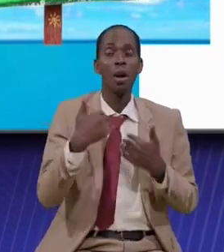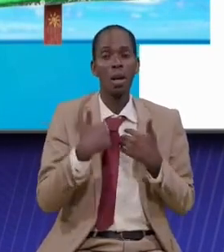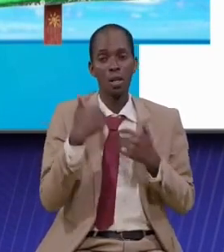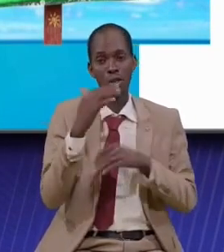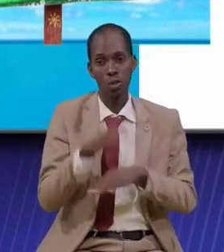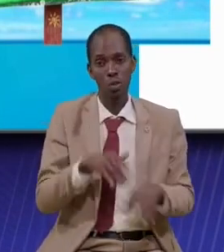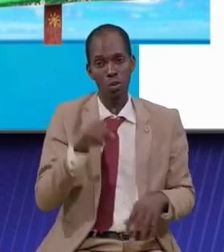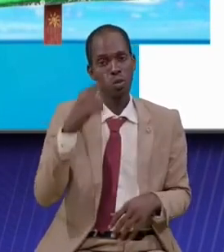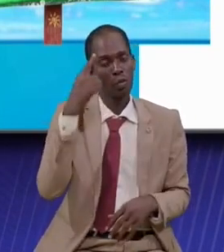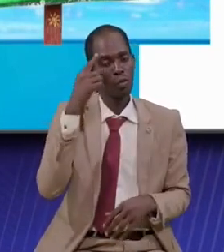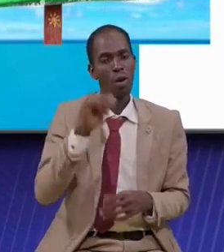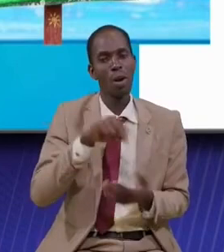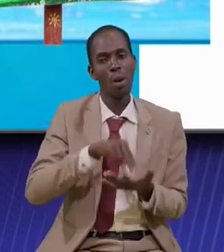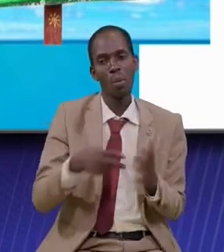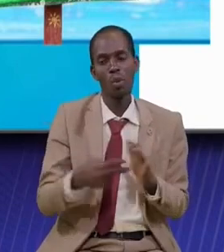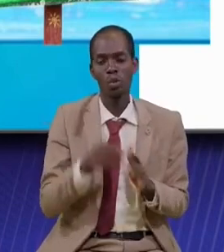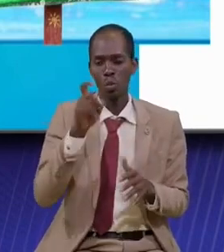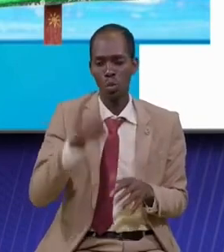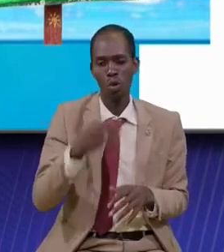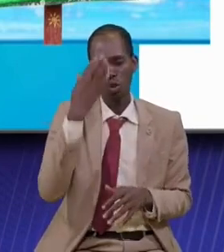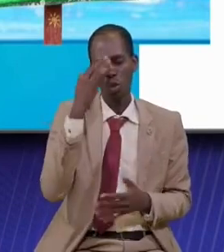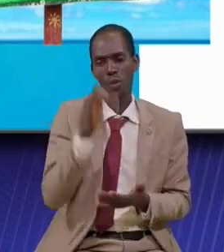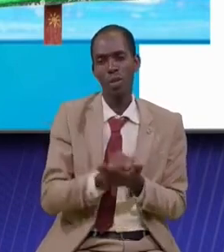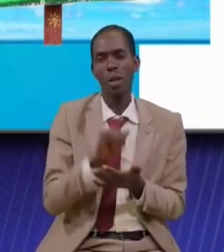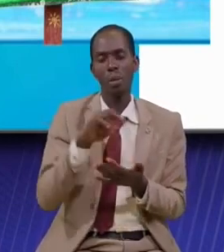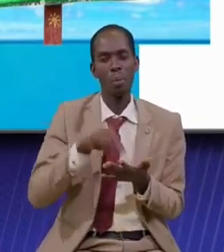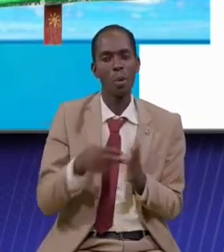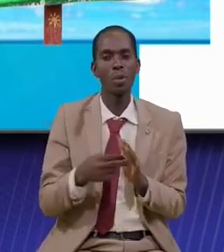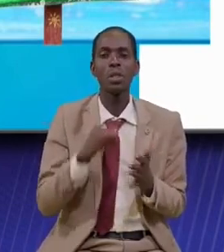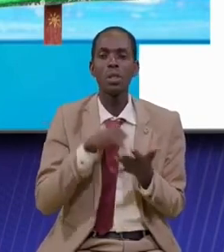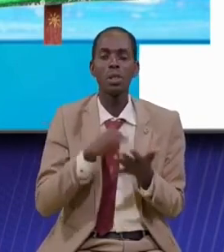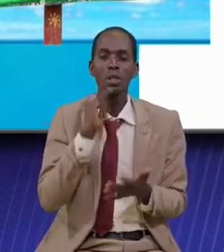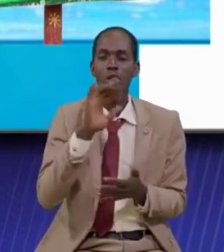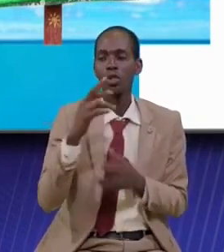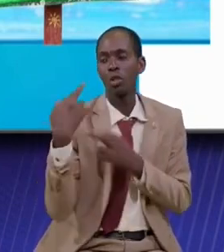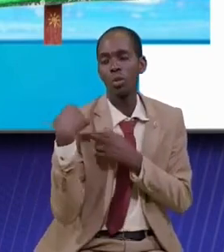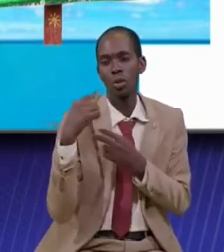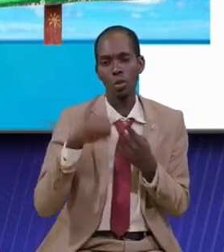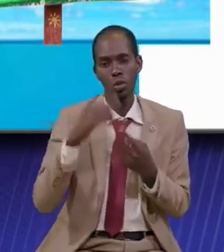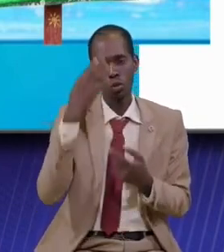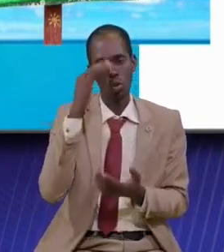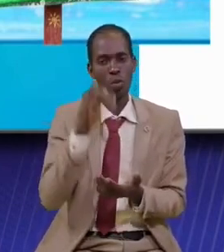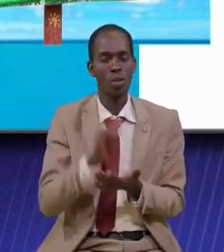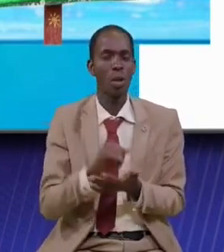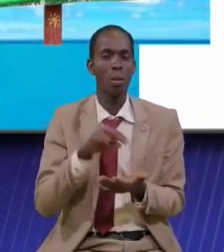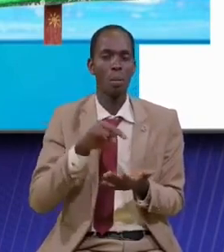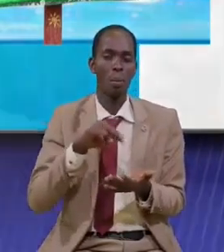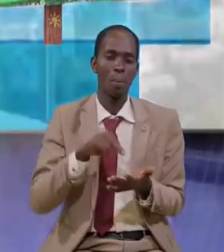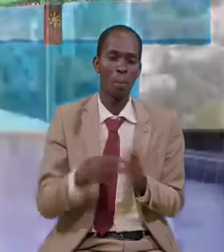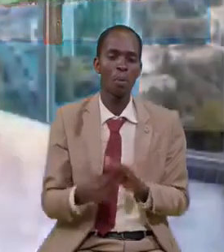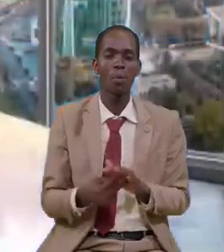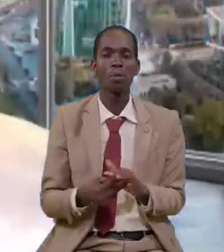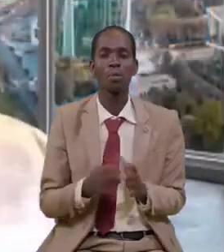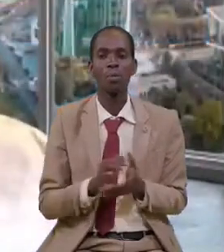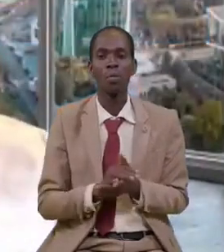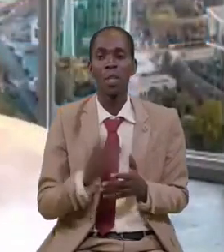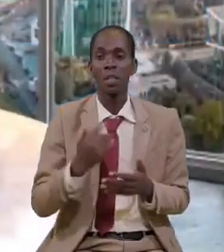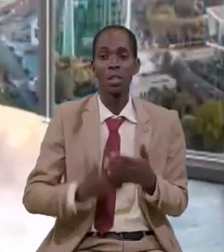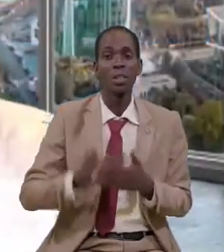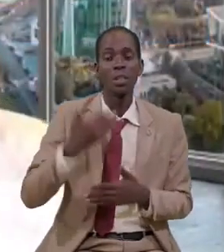You need to know that purpose. It is your responsibility to look for that purpose. And then we go to the next principle we can draw from